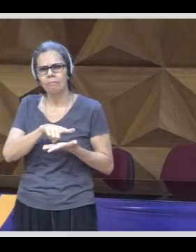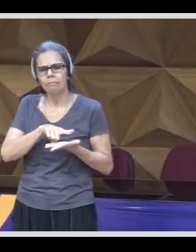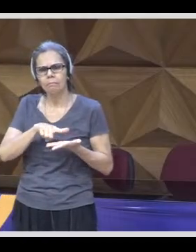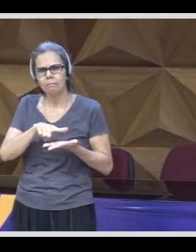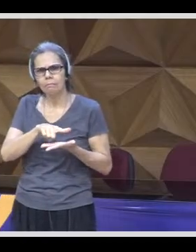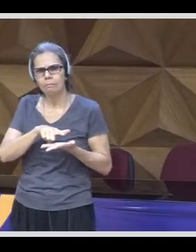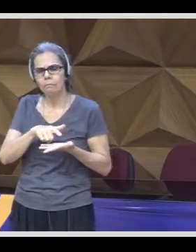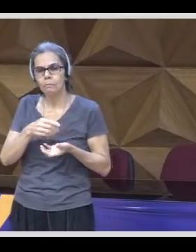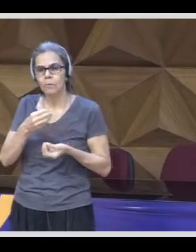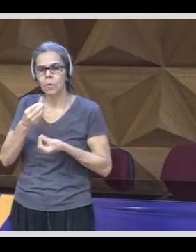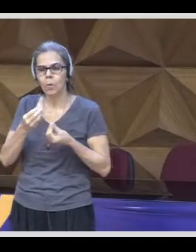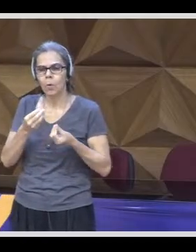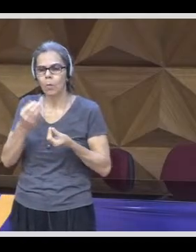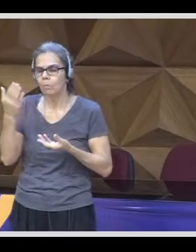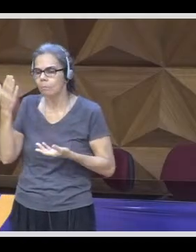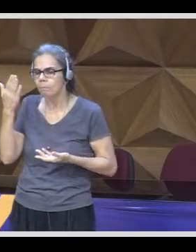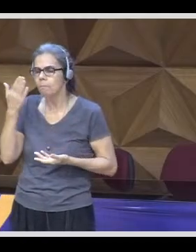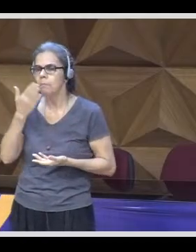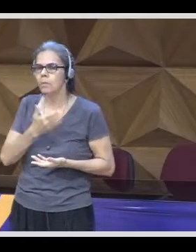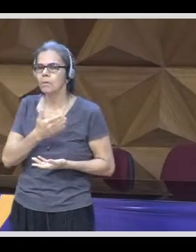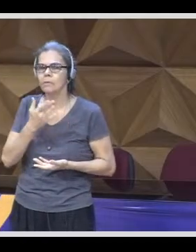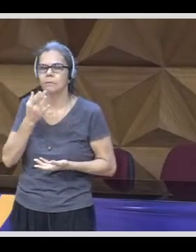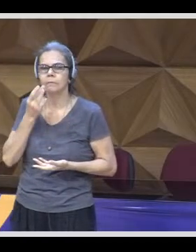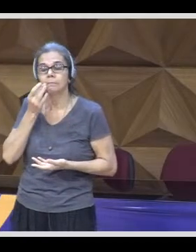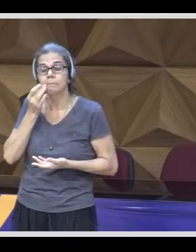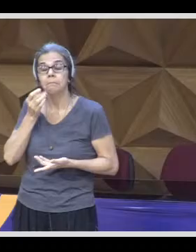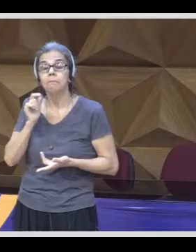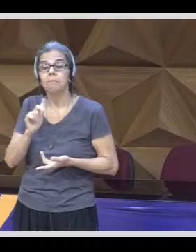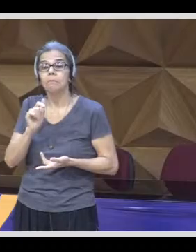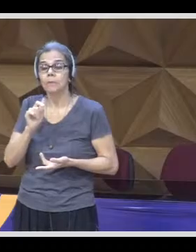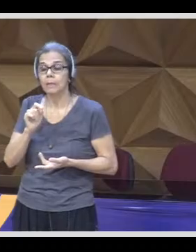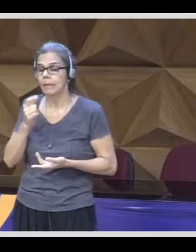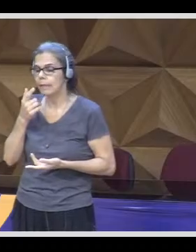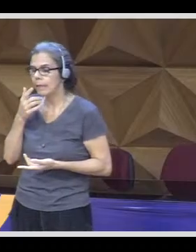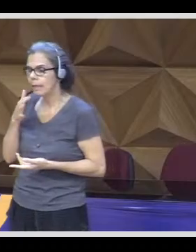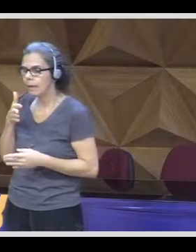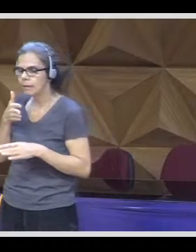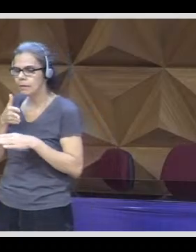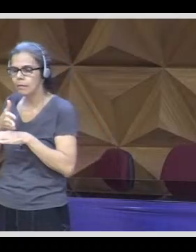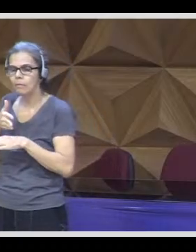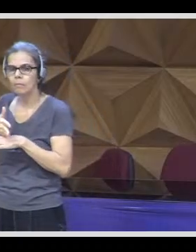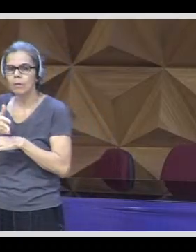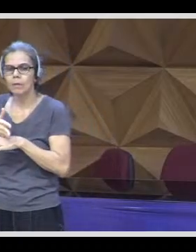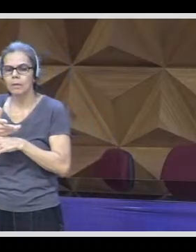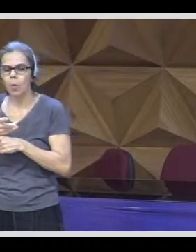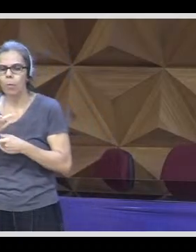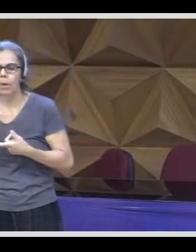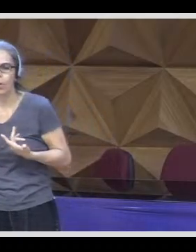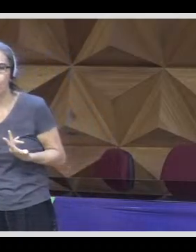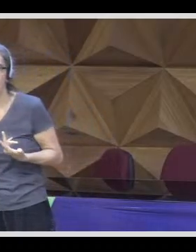to age-inappropriate content. Most of them are focused on YouTube. And they showed evidence